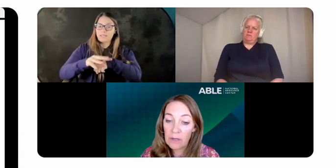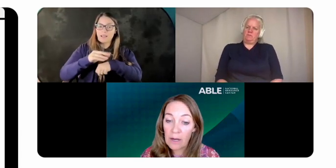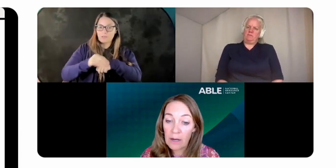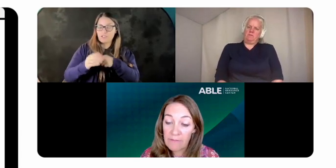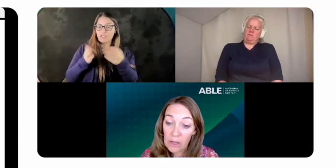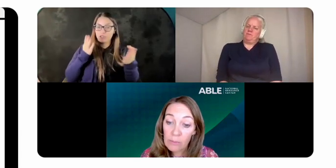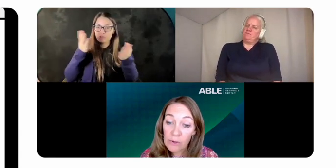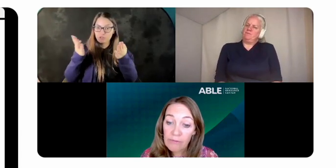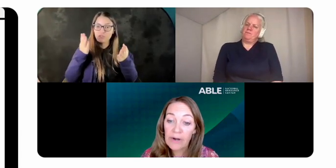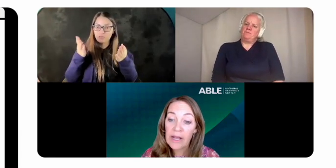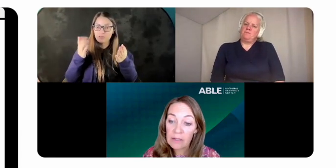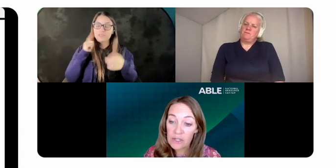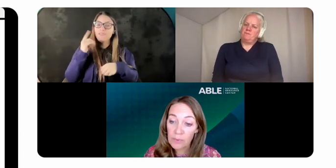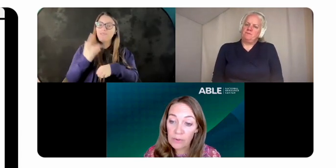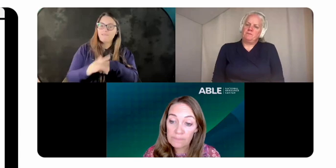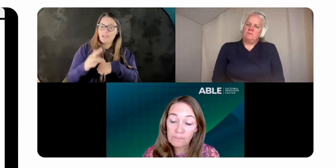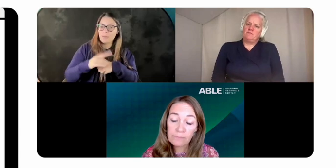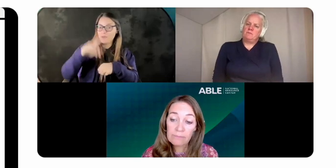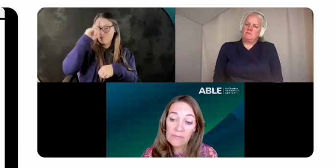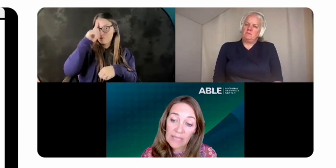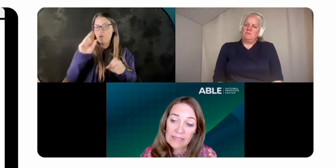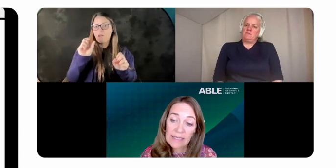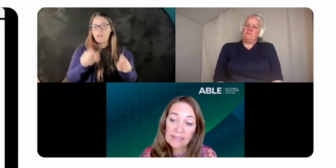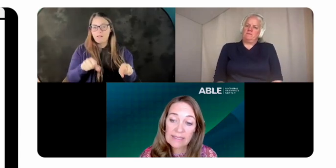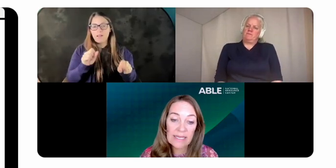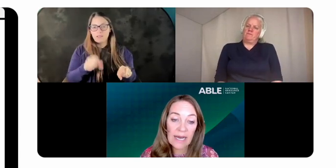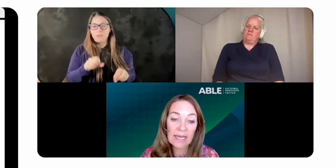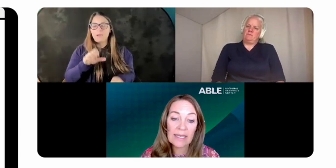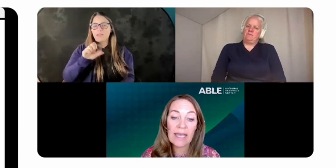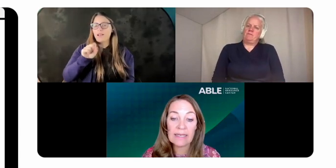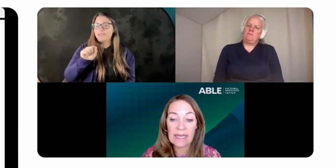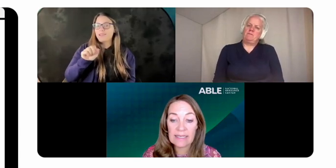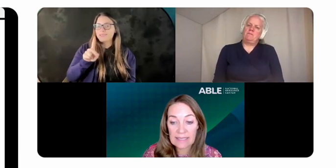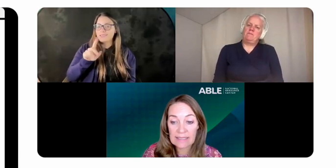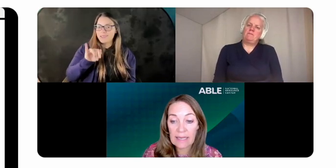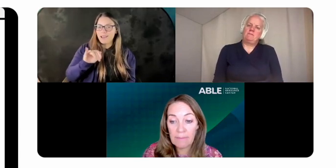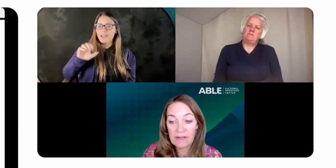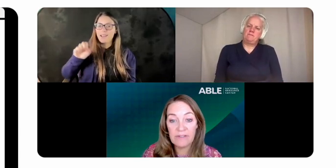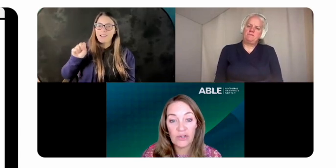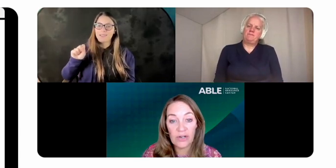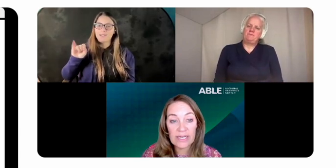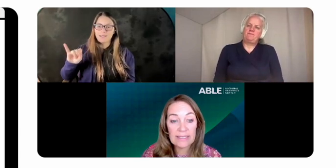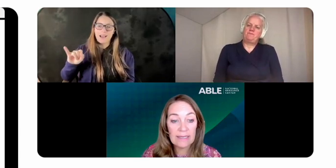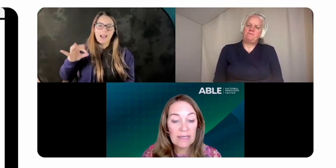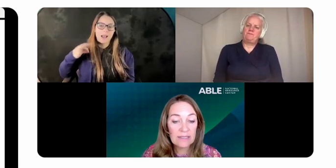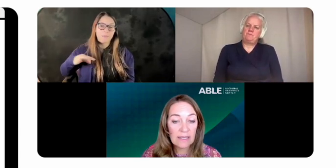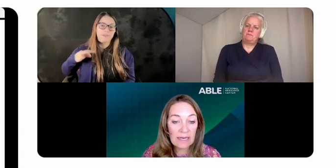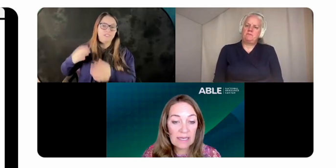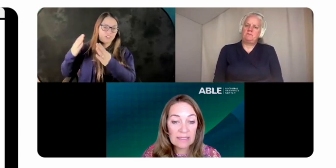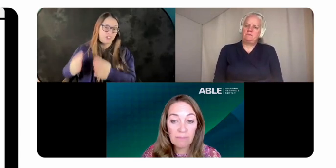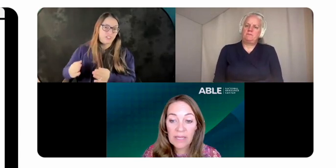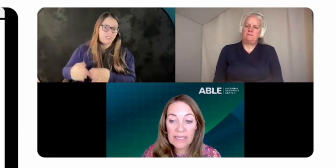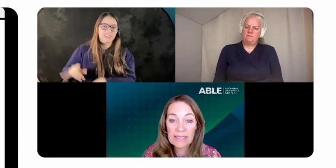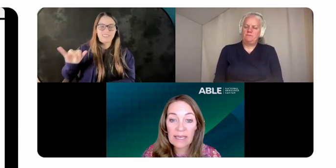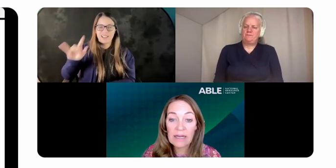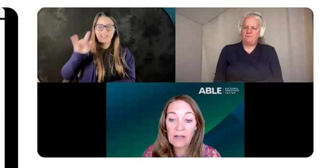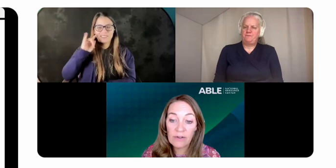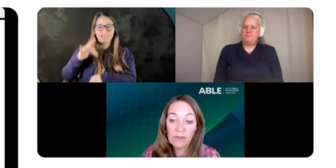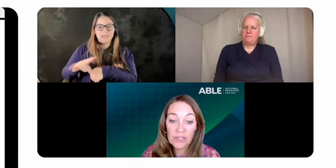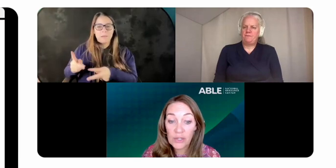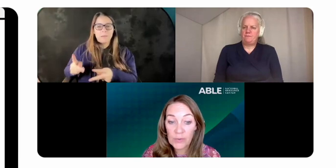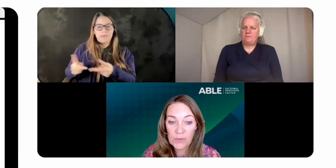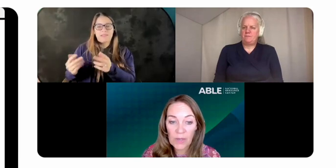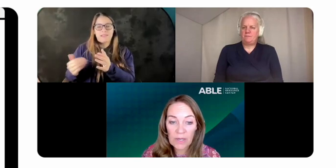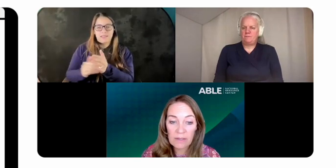that are available for eligible SSDI and SSI beneficiaries. So that is a place,